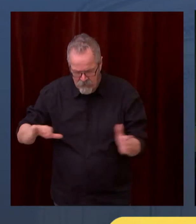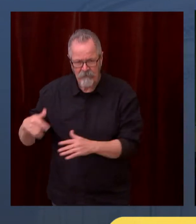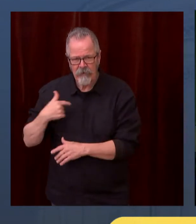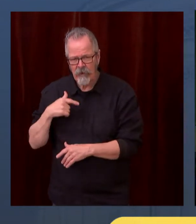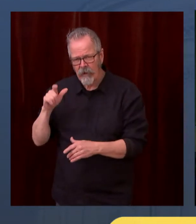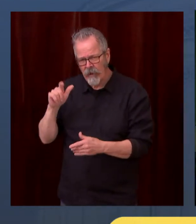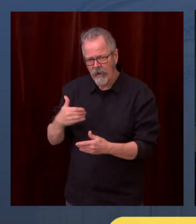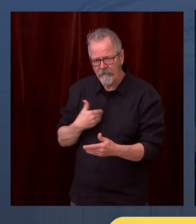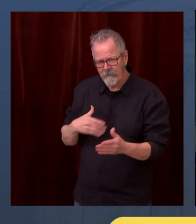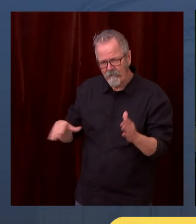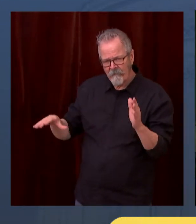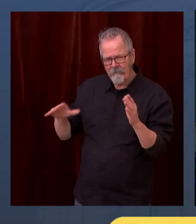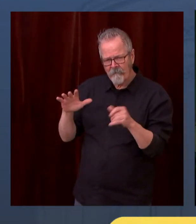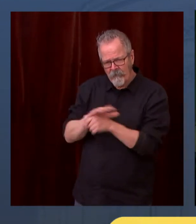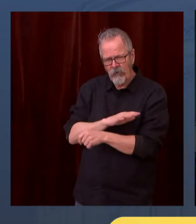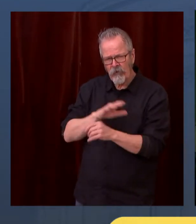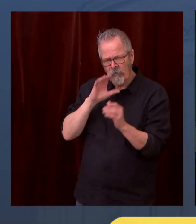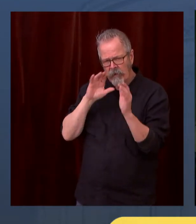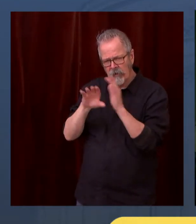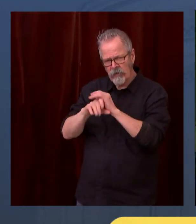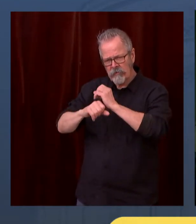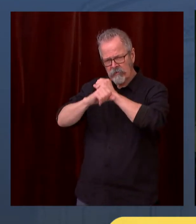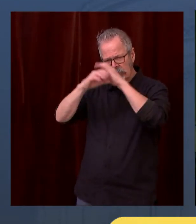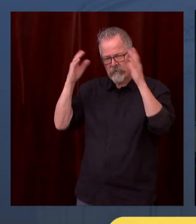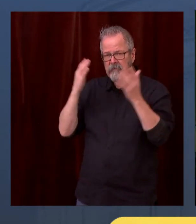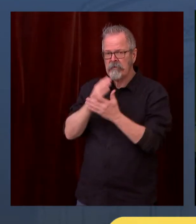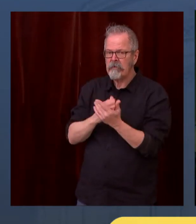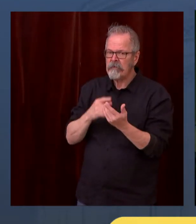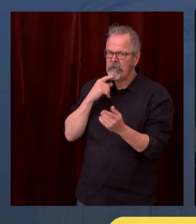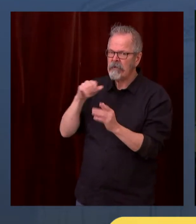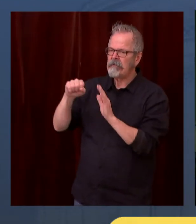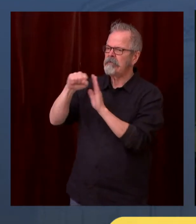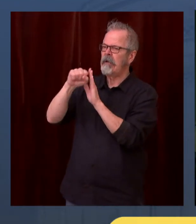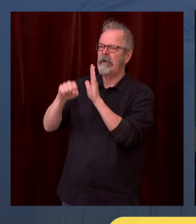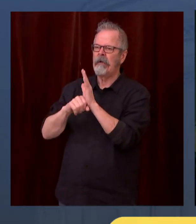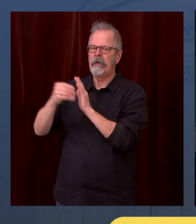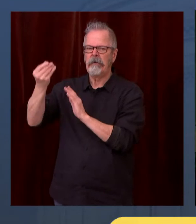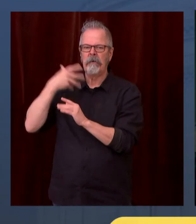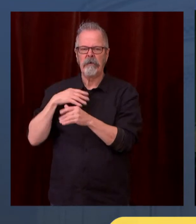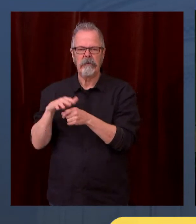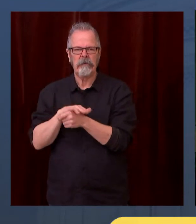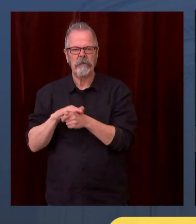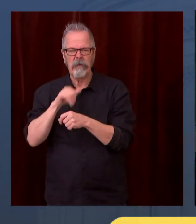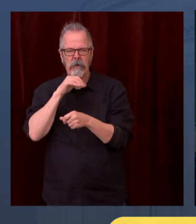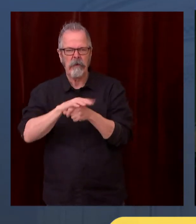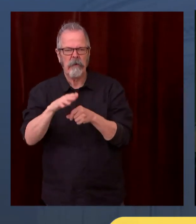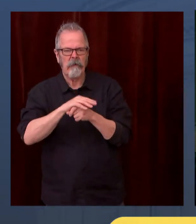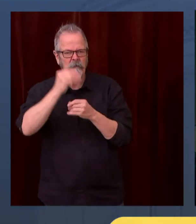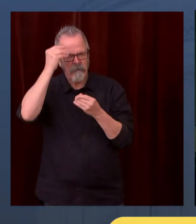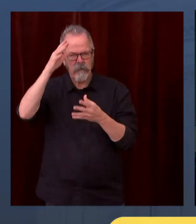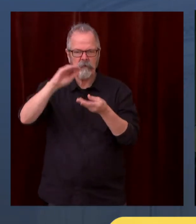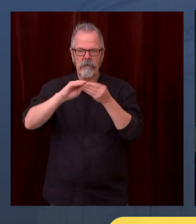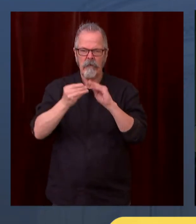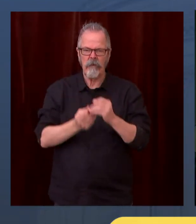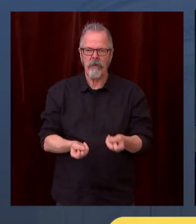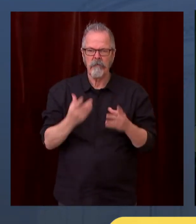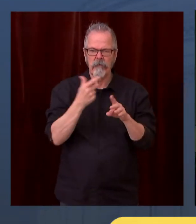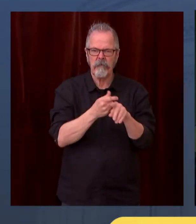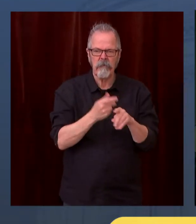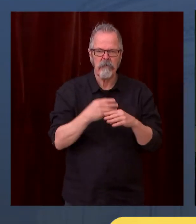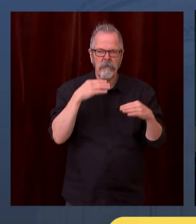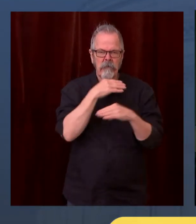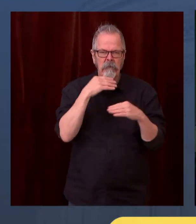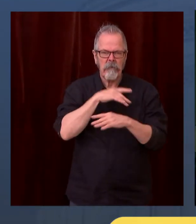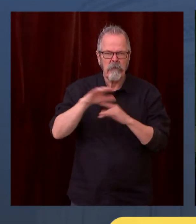thought, well, the state is not giving us information on our vaccine allotments weeks ahead so we can plan